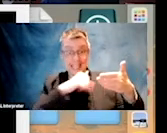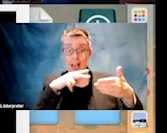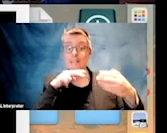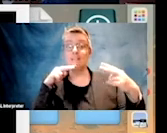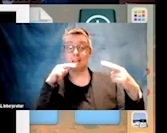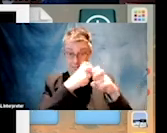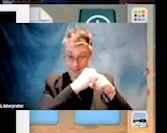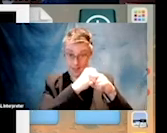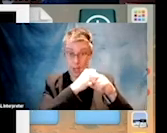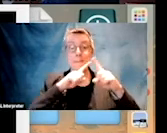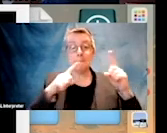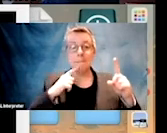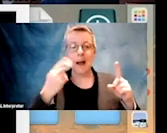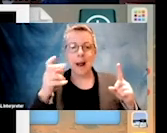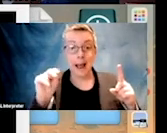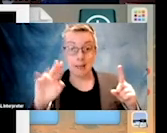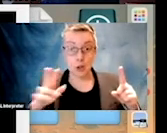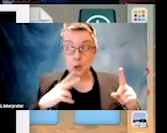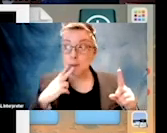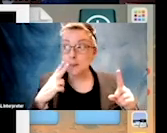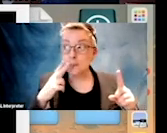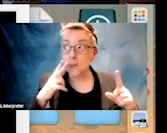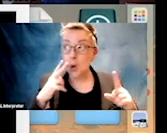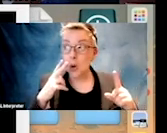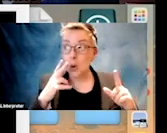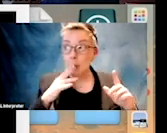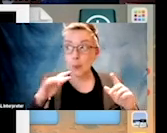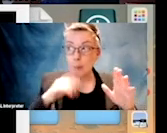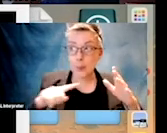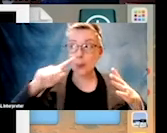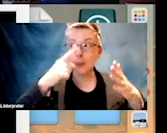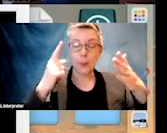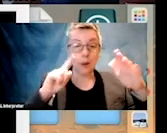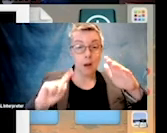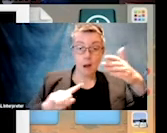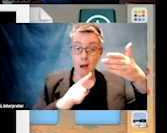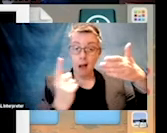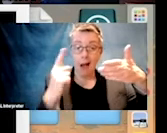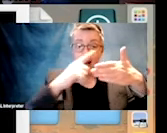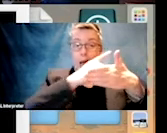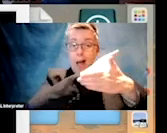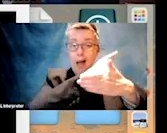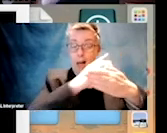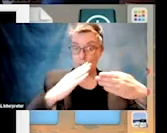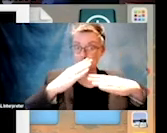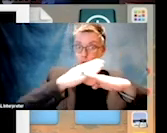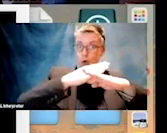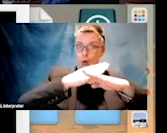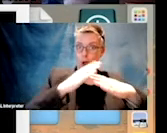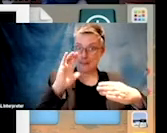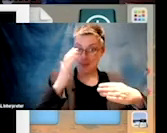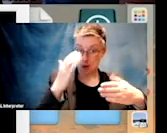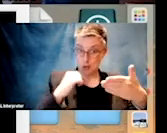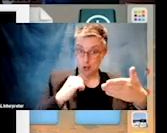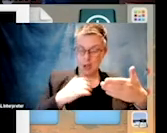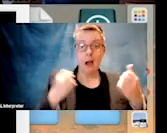that Helen smoke, the, the line of Helen smoke crosses out the shadow of the mirror. And a lot